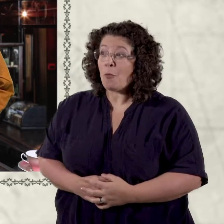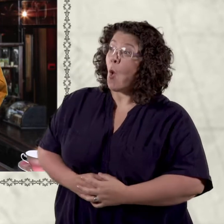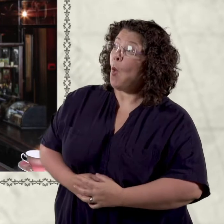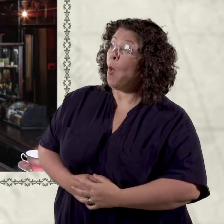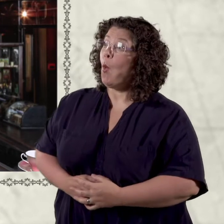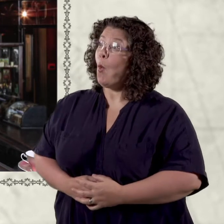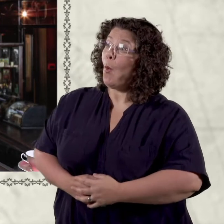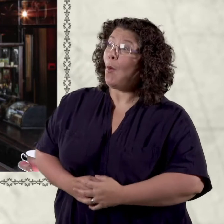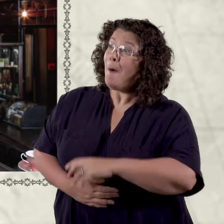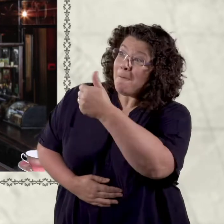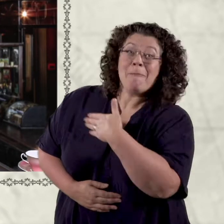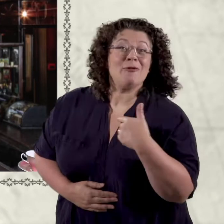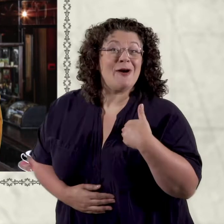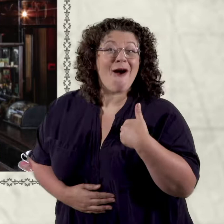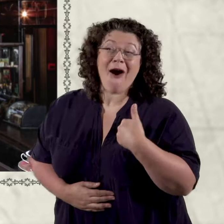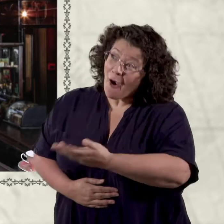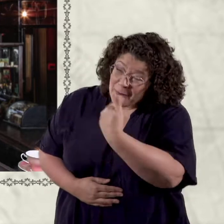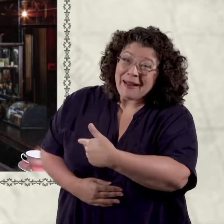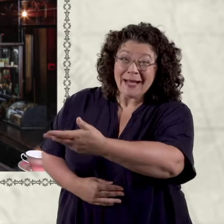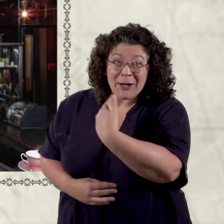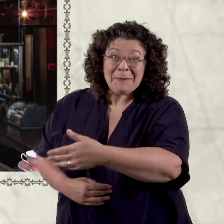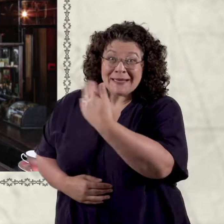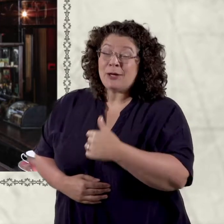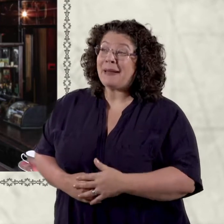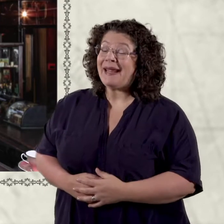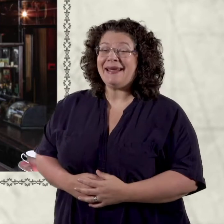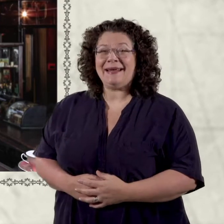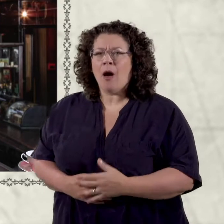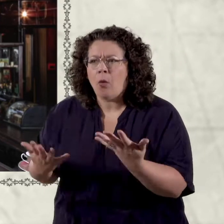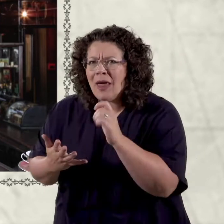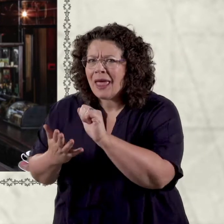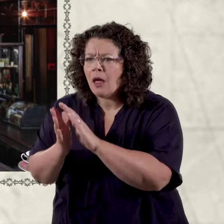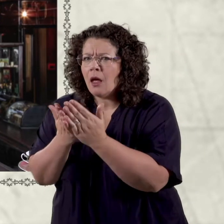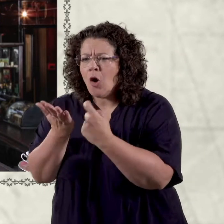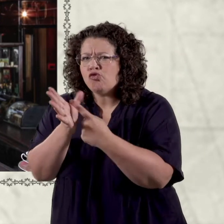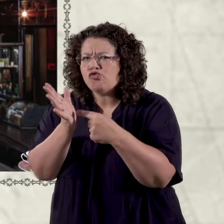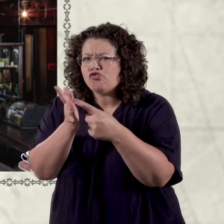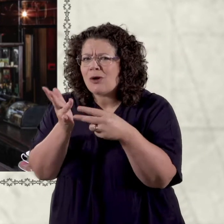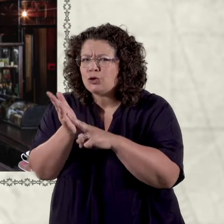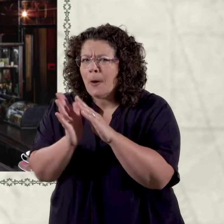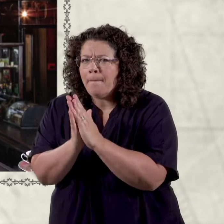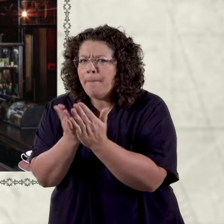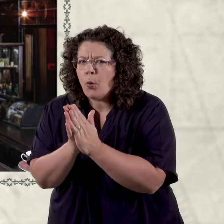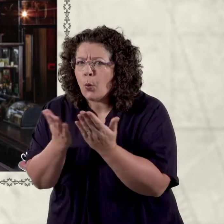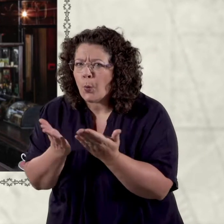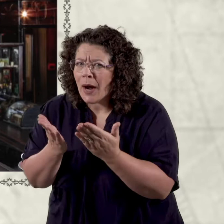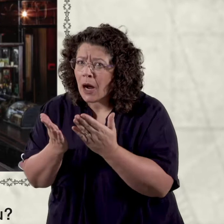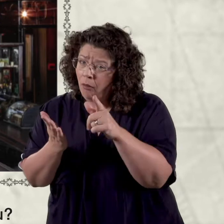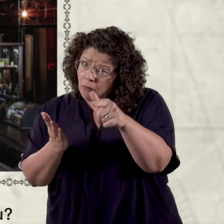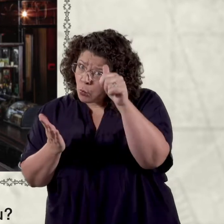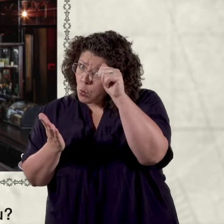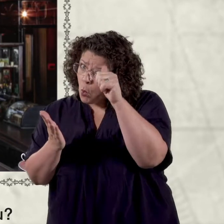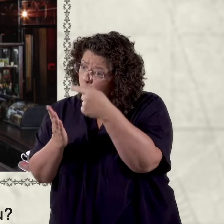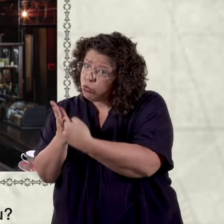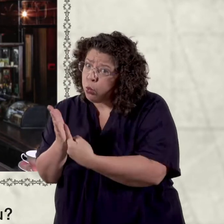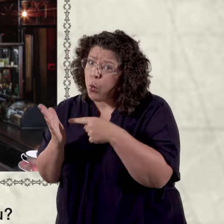Oh! Bore da! Well, come in. Now, where's your ration book? Well, you know